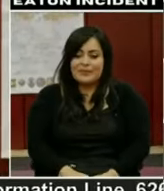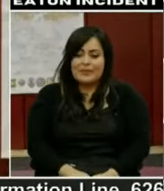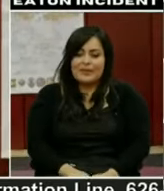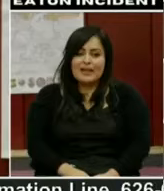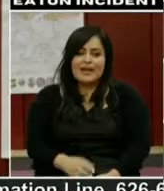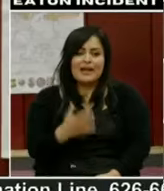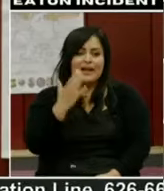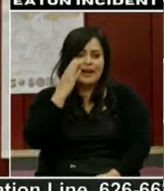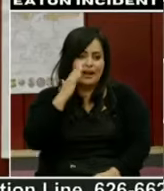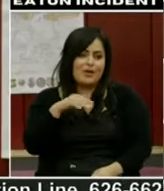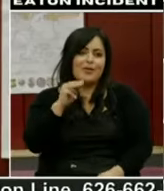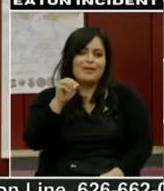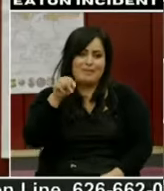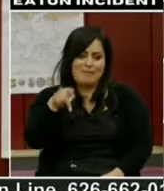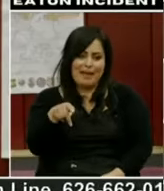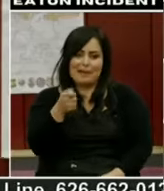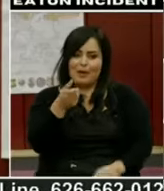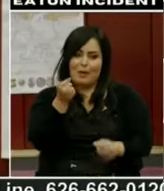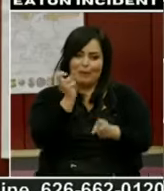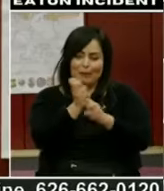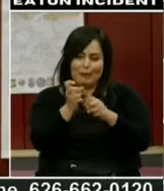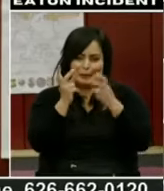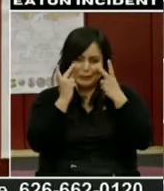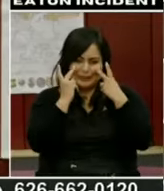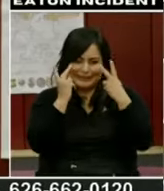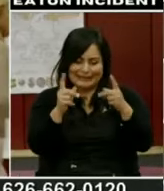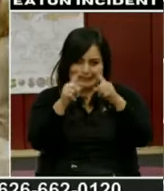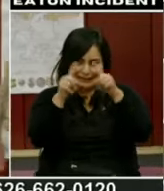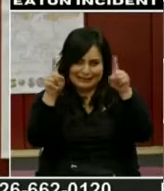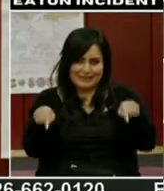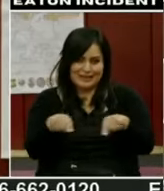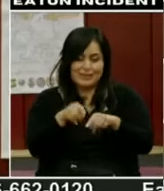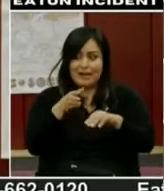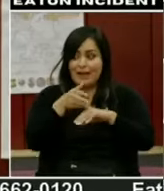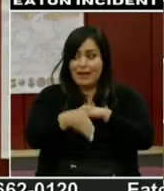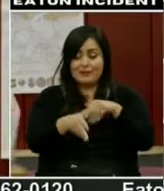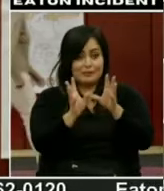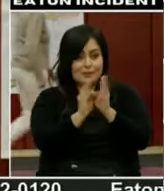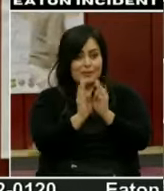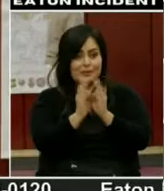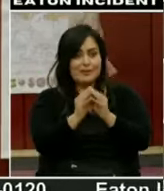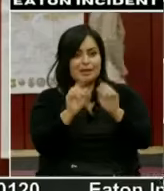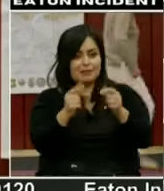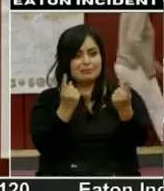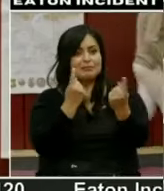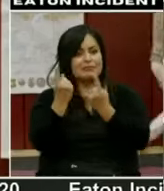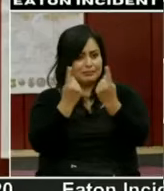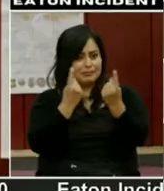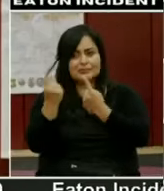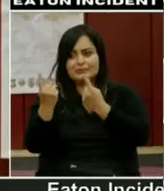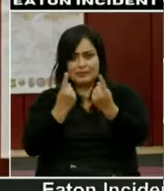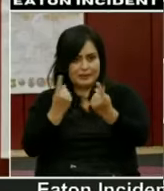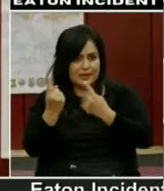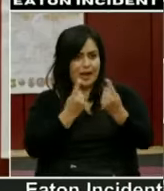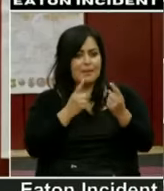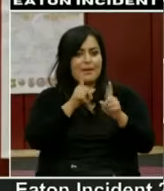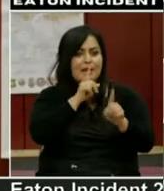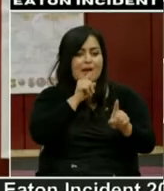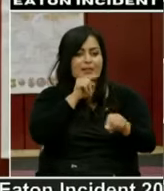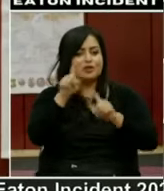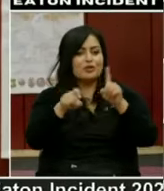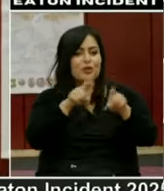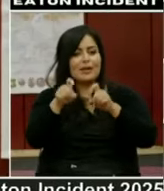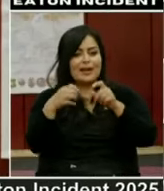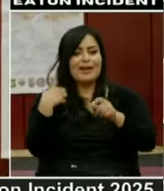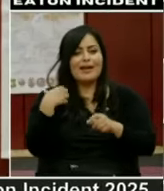I know the map is a little difficult to see. You guys are more than welcome after the meeting to come up and we can answer some questions. There's several information officers around that will